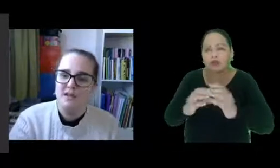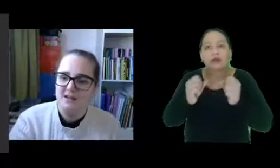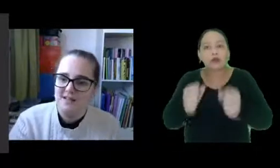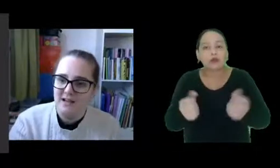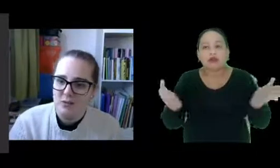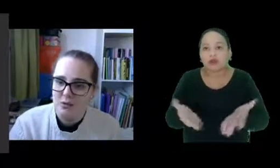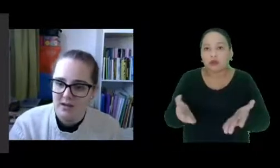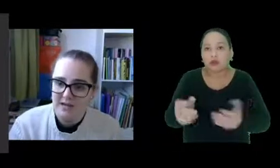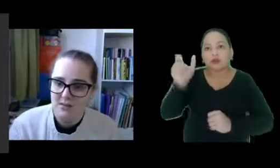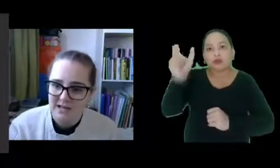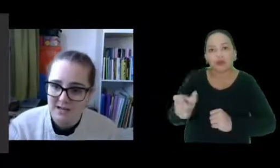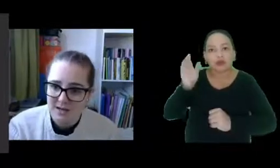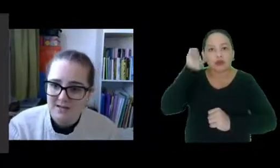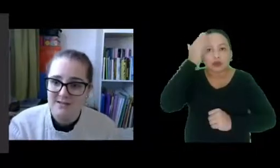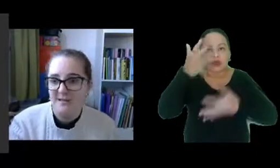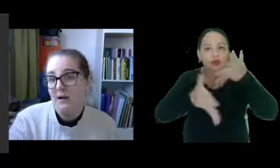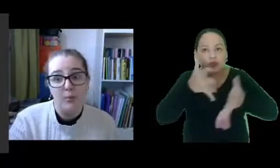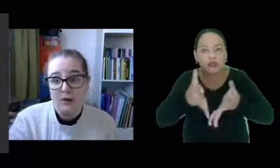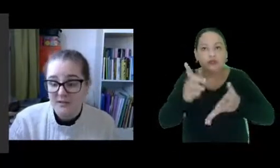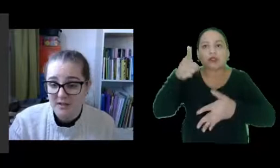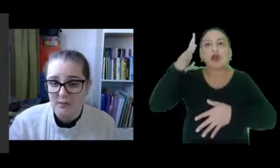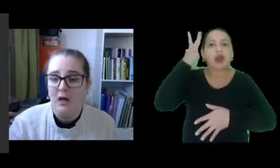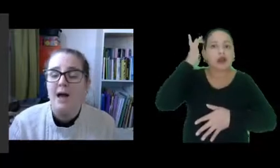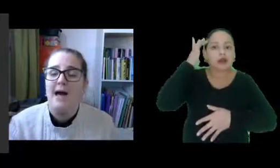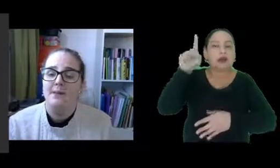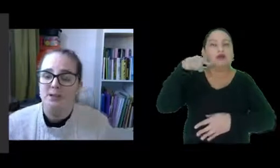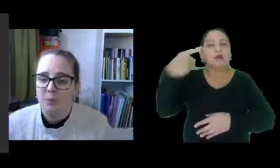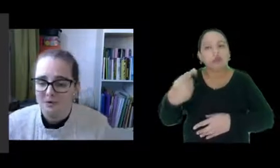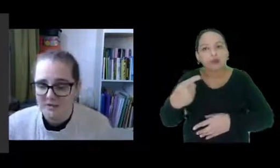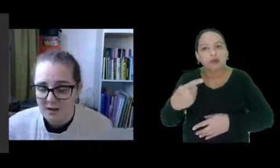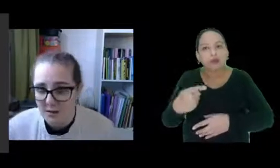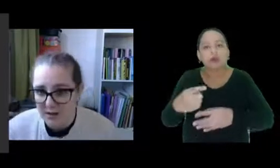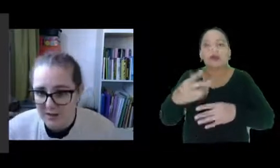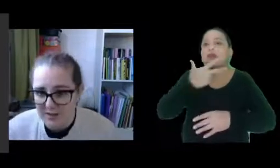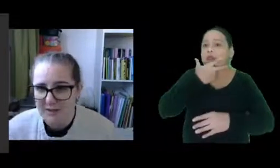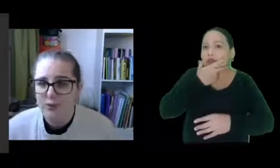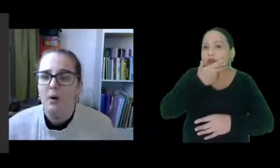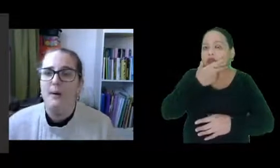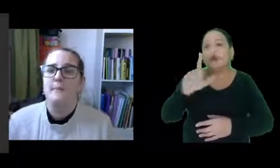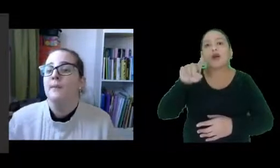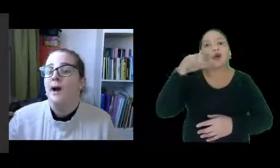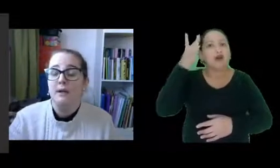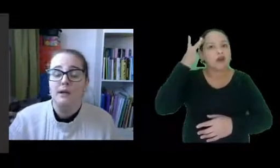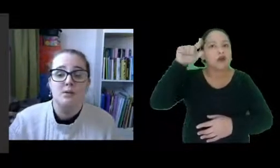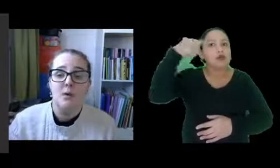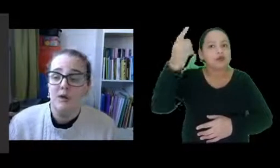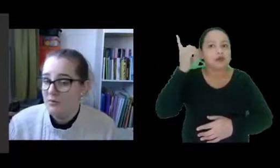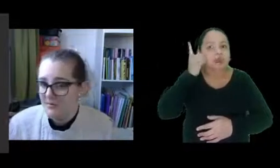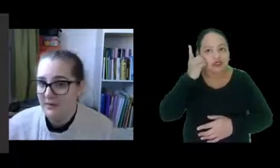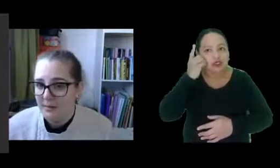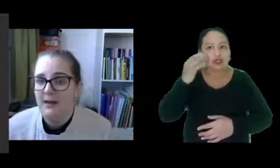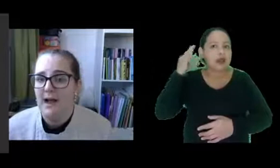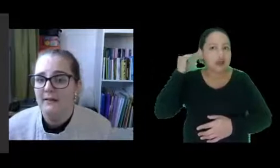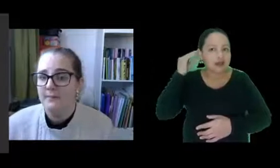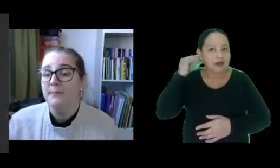today I can be with someone who uses Libras in a reduced field. Tomorrow I can be with someone who uses Torama. Tomorrow